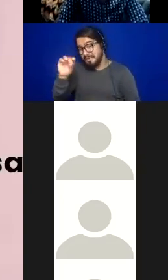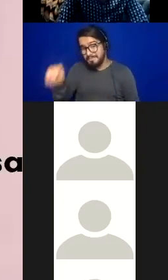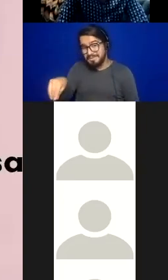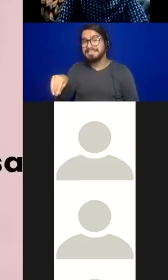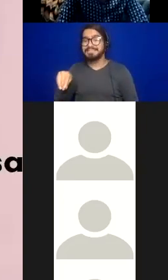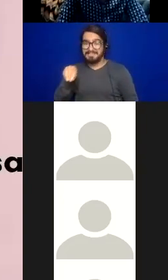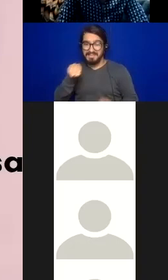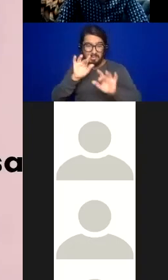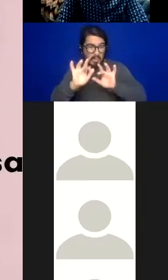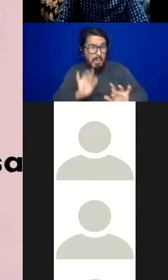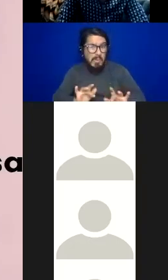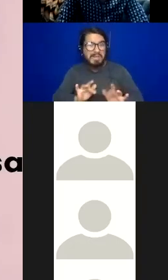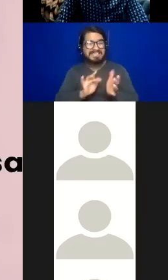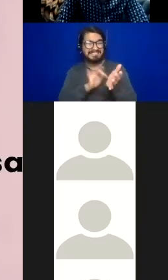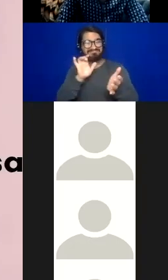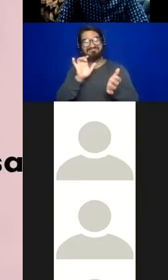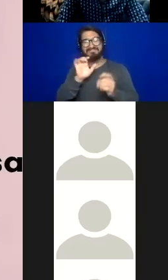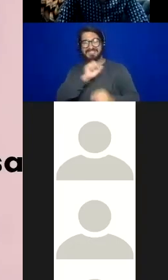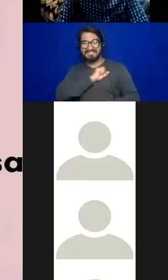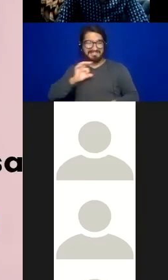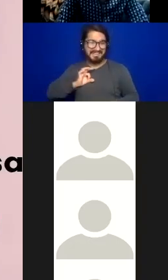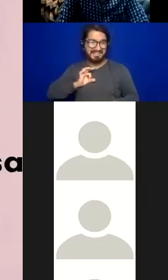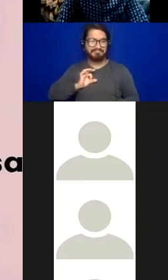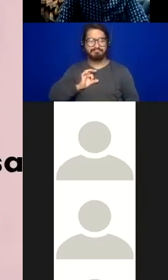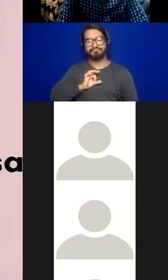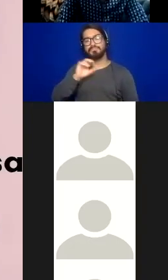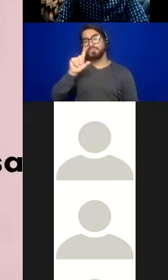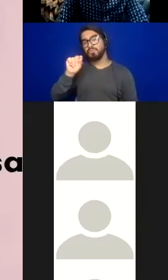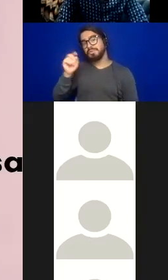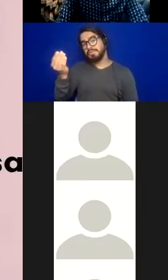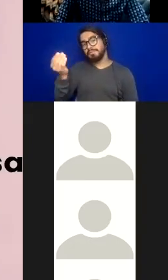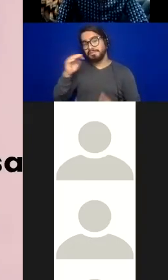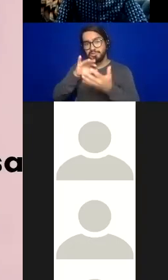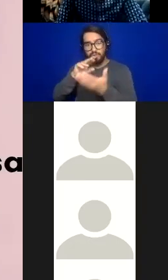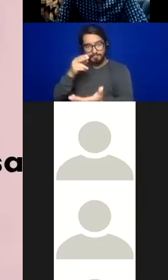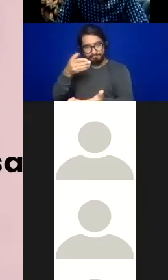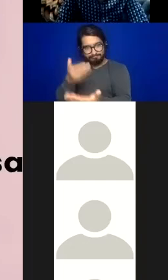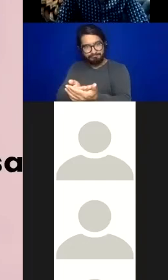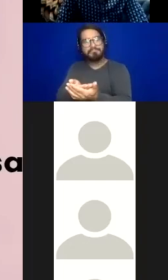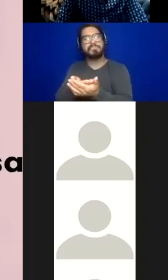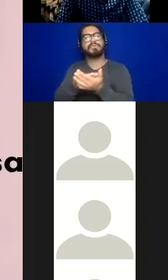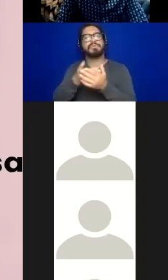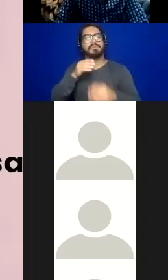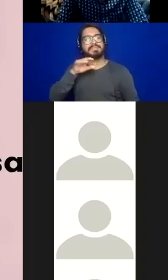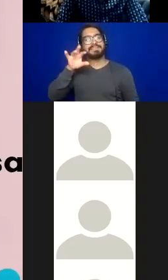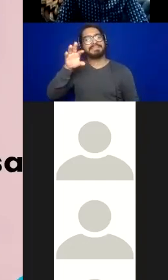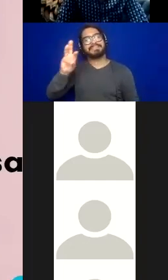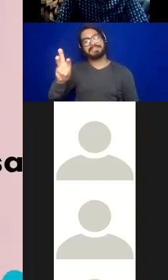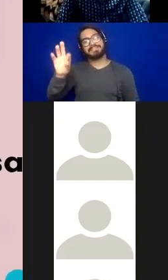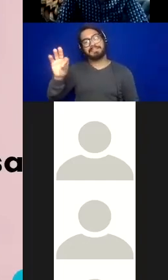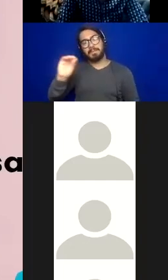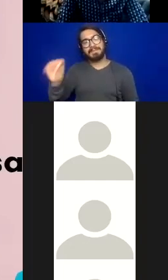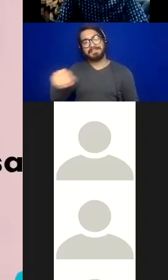2014 study found that 16 of folks with psychotic disorders found that 69%